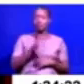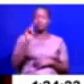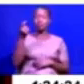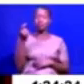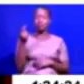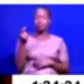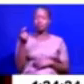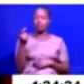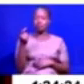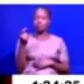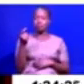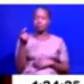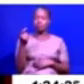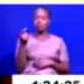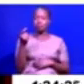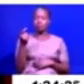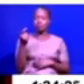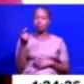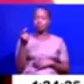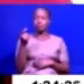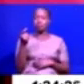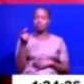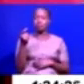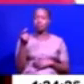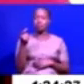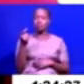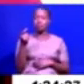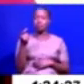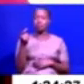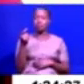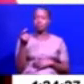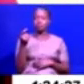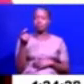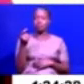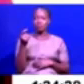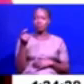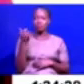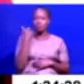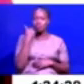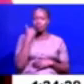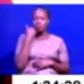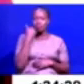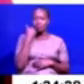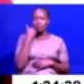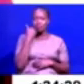na ni ugonjwa imefanya